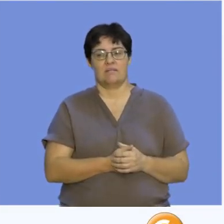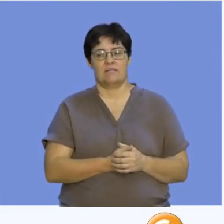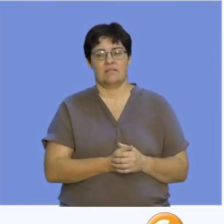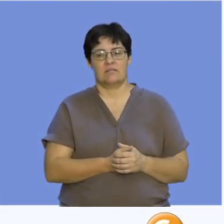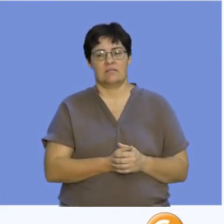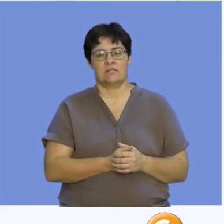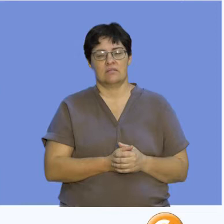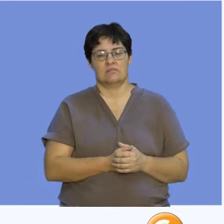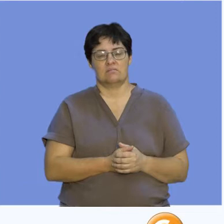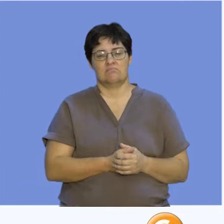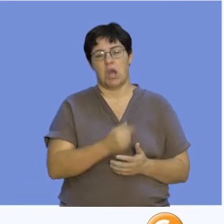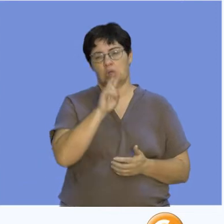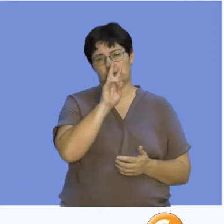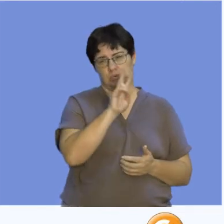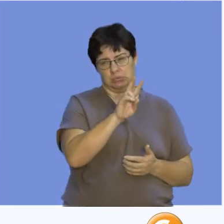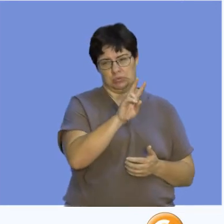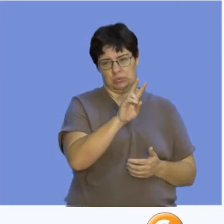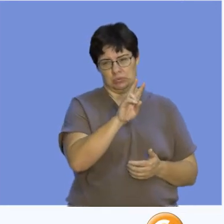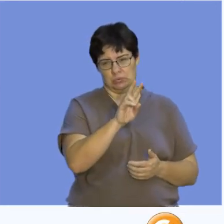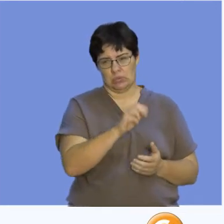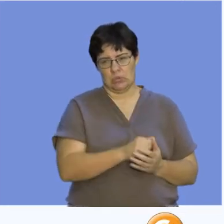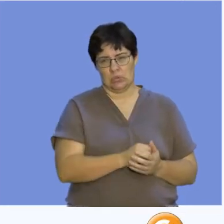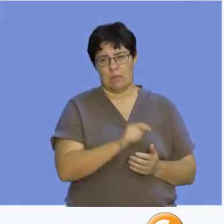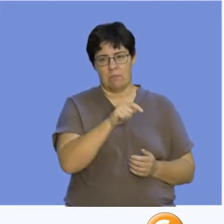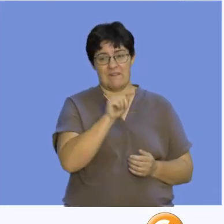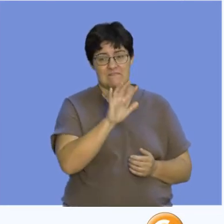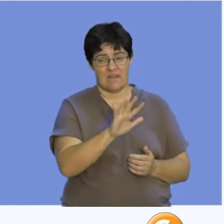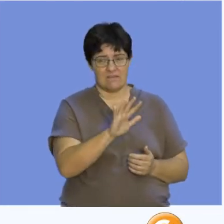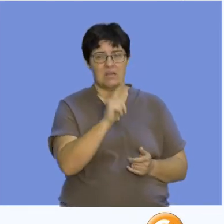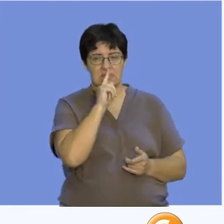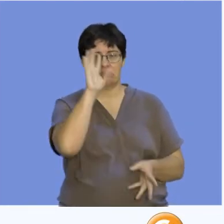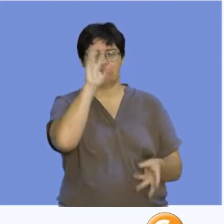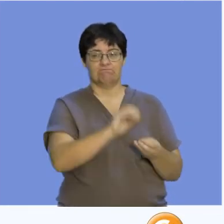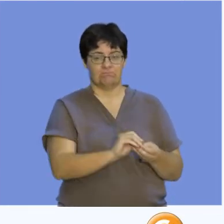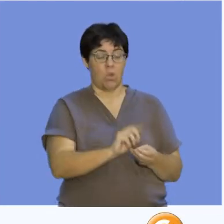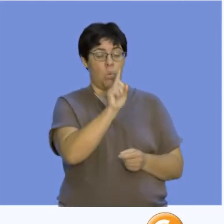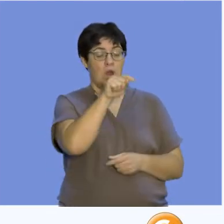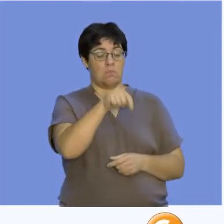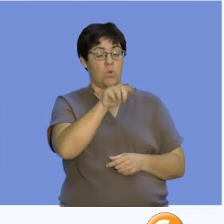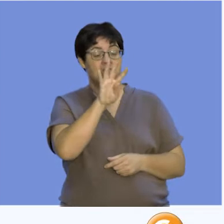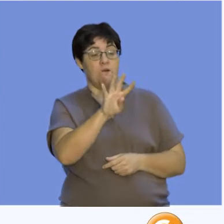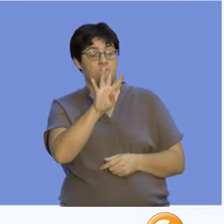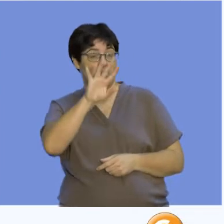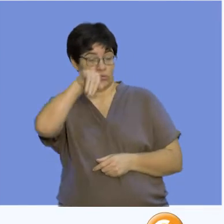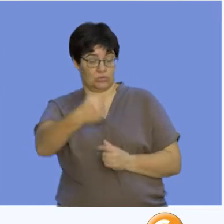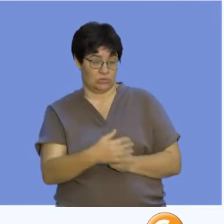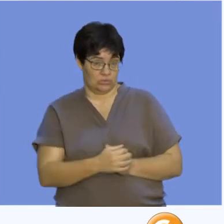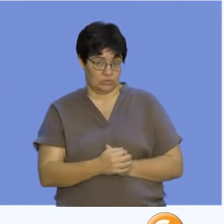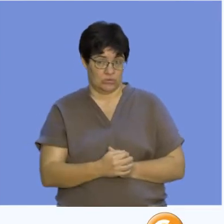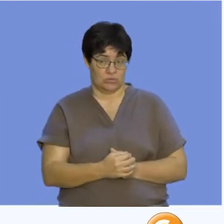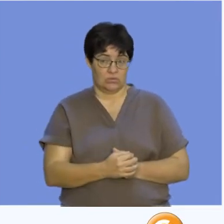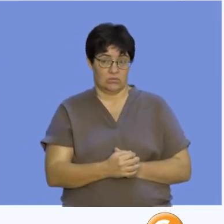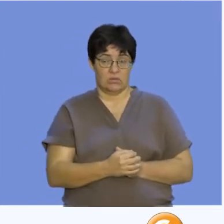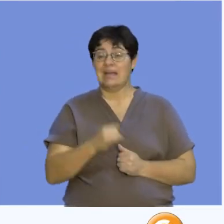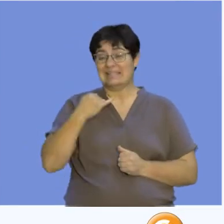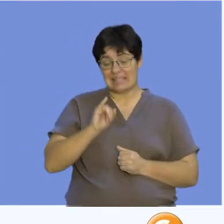I've made it 2. Look what happened to the total kinetic energy. It's now gone to 1,44. I've still